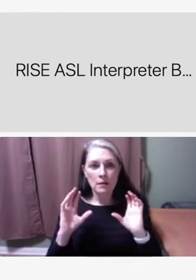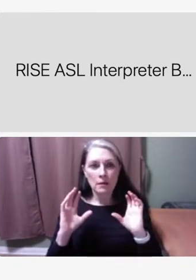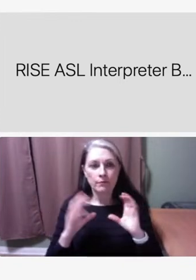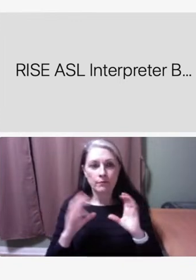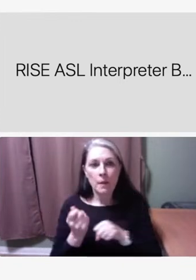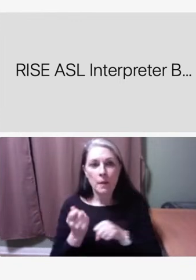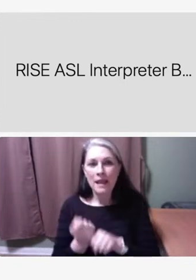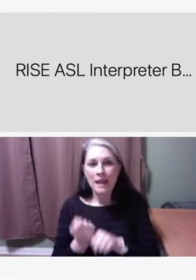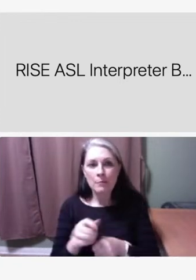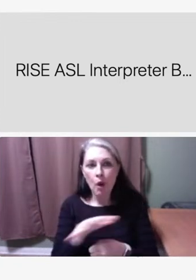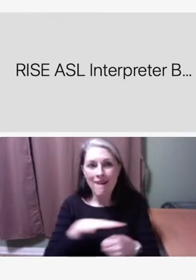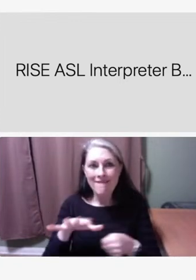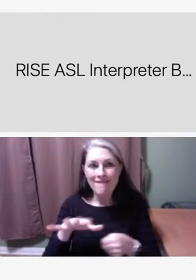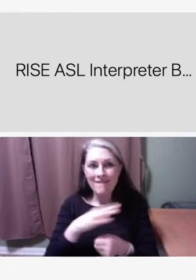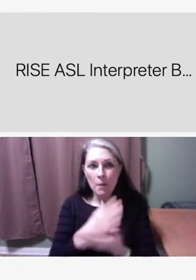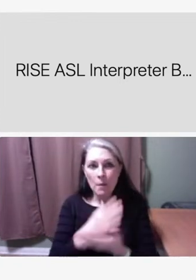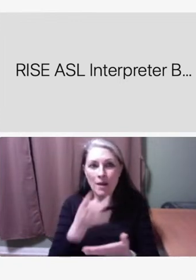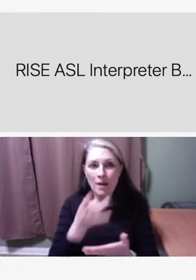School.